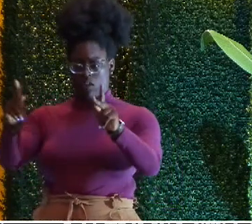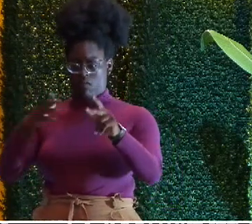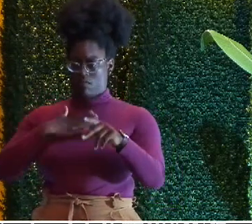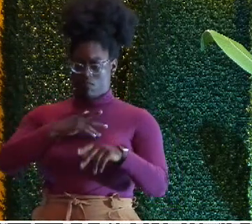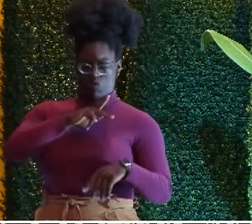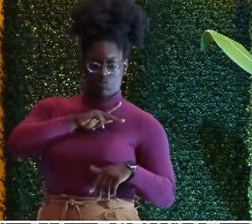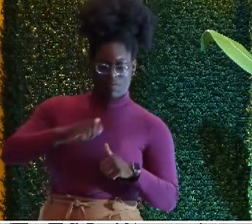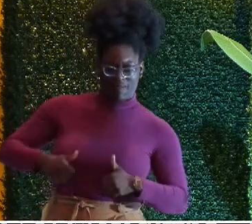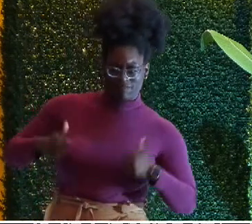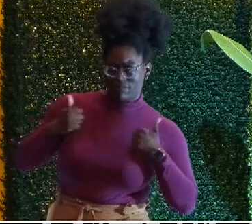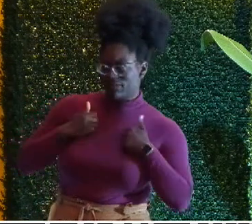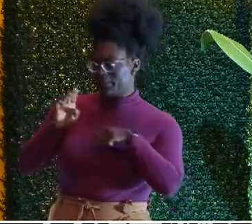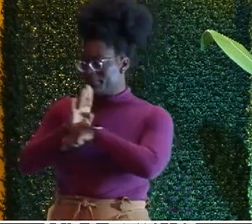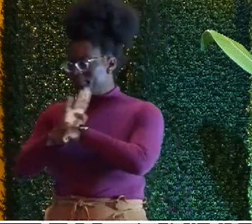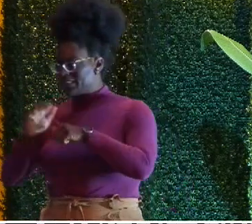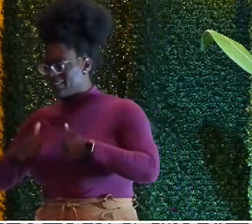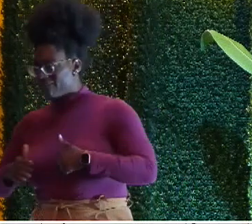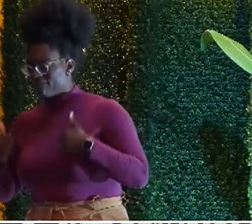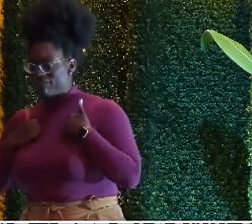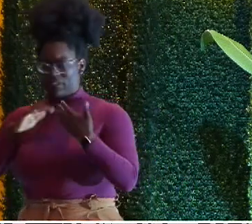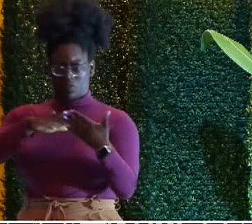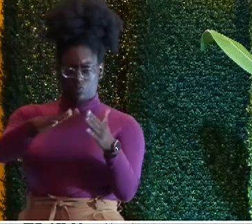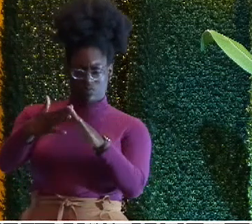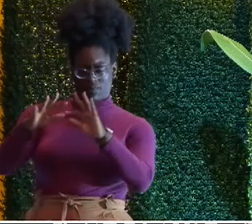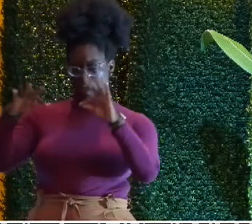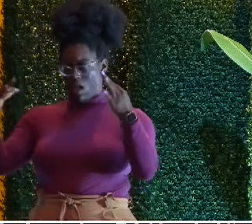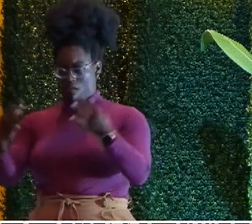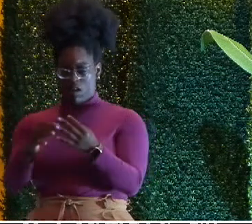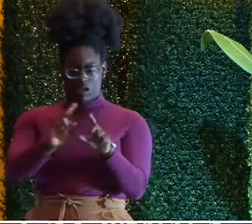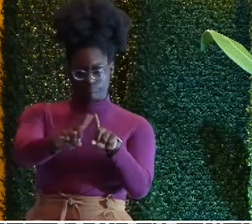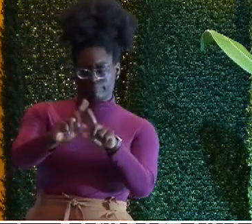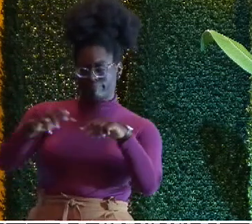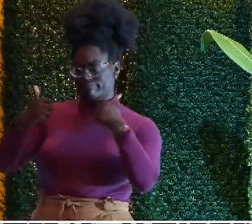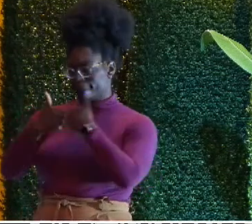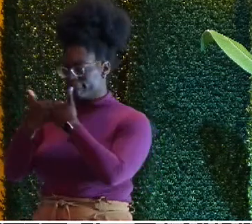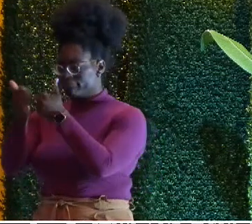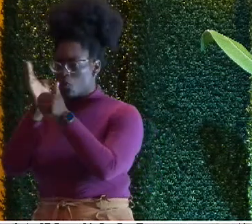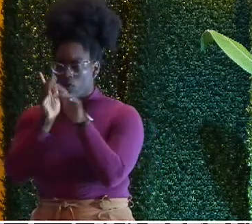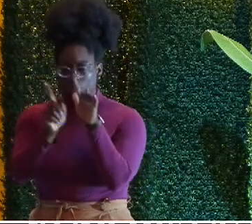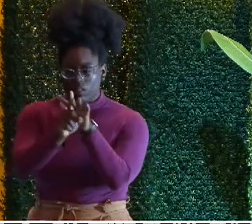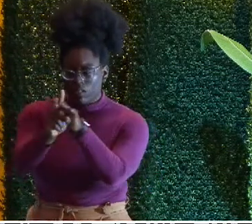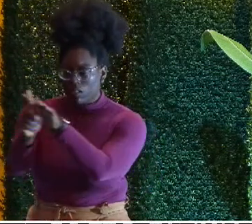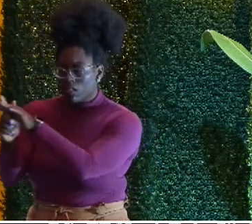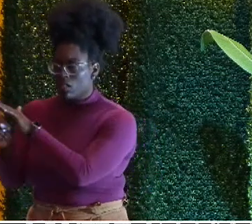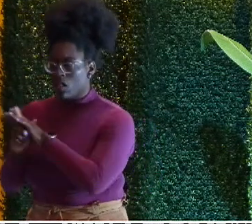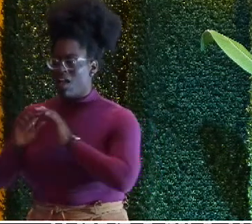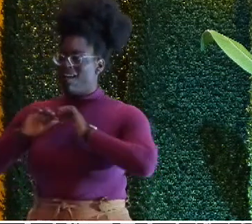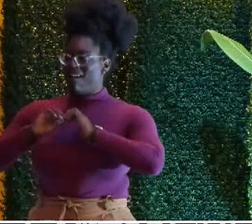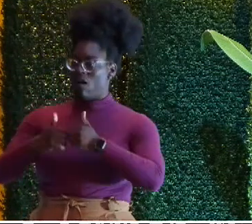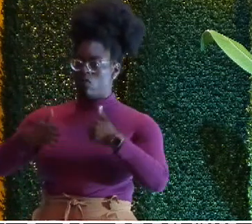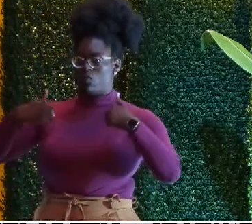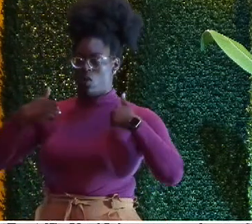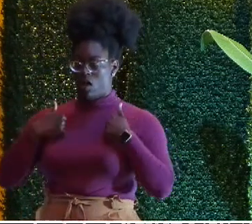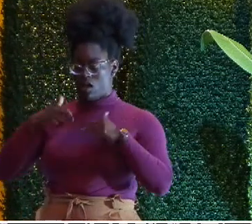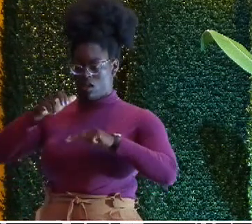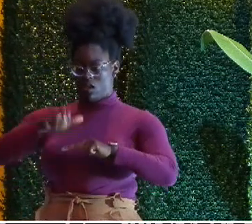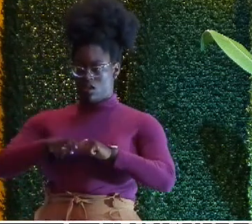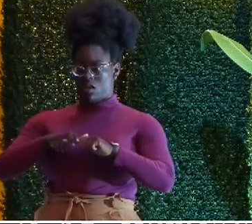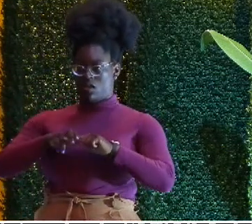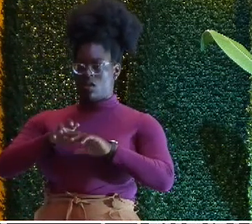the challenges of our communities and in our families. Ladies and non-binary folks and everybody,